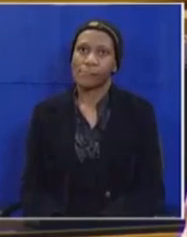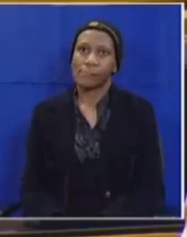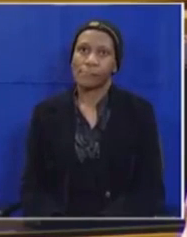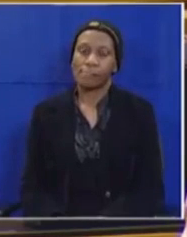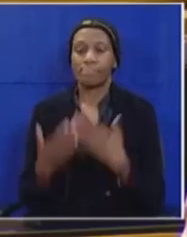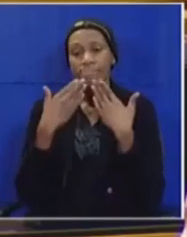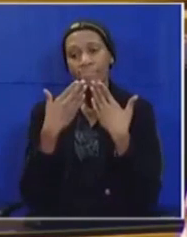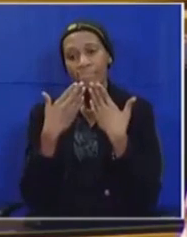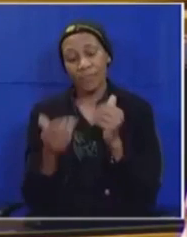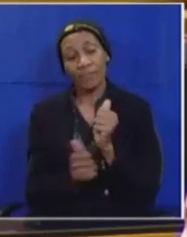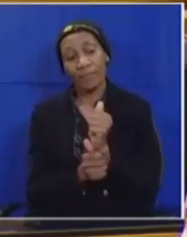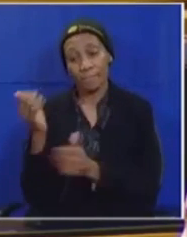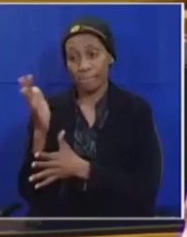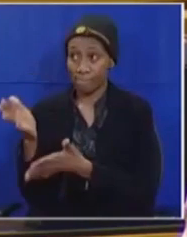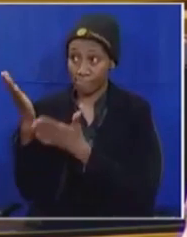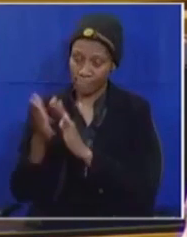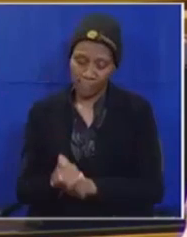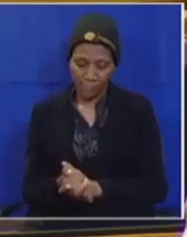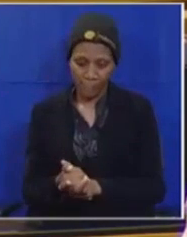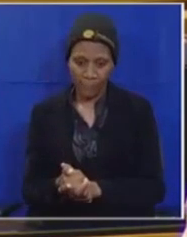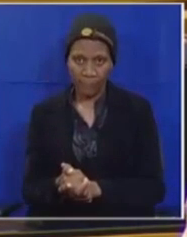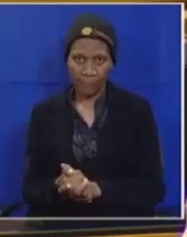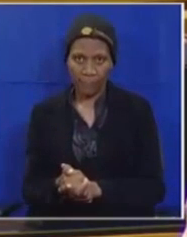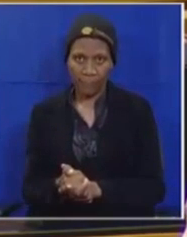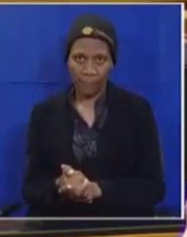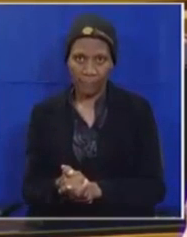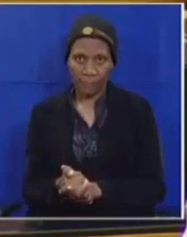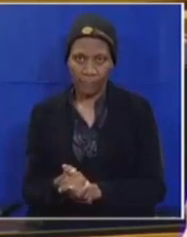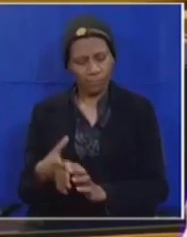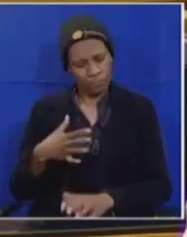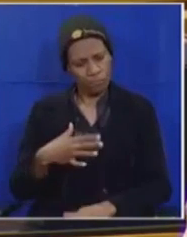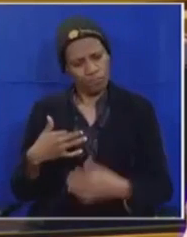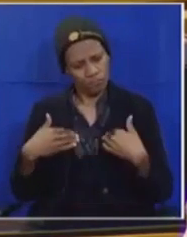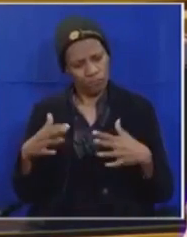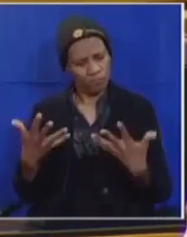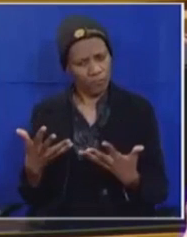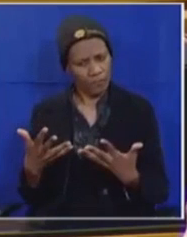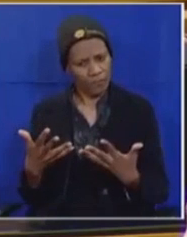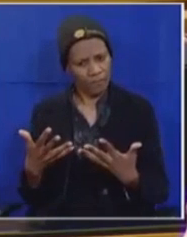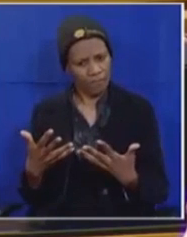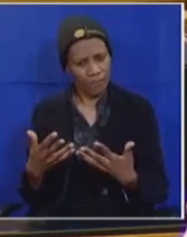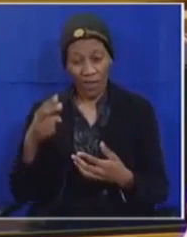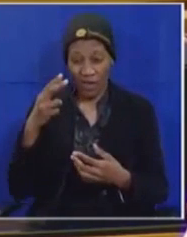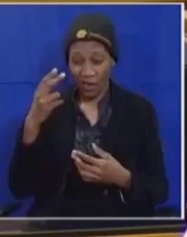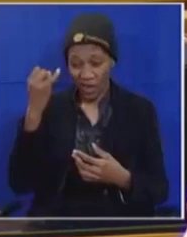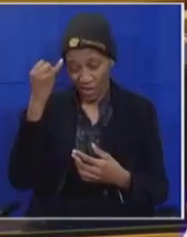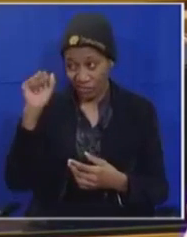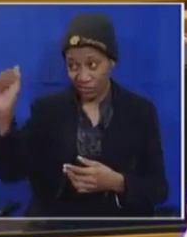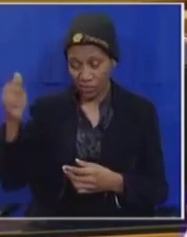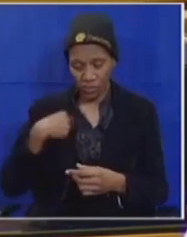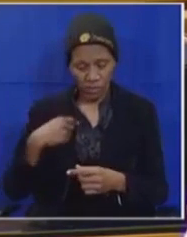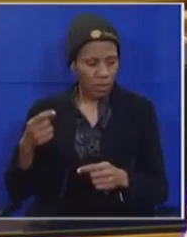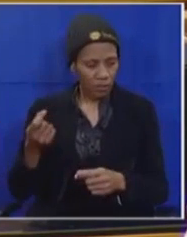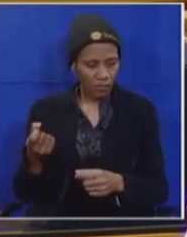Speaker. Honorable President, I want to start by saying to you that I differ on your views. I